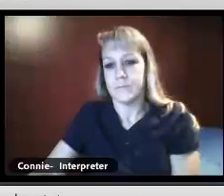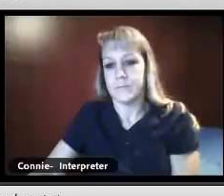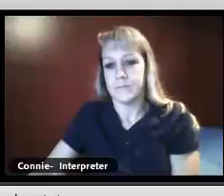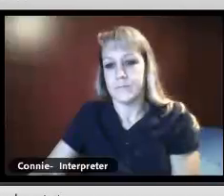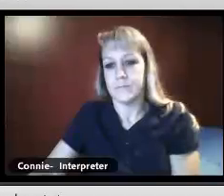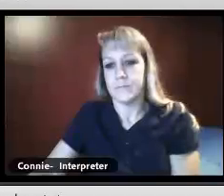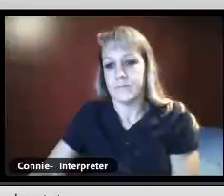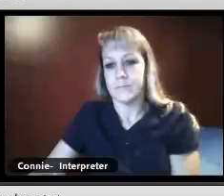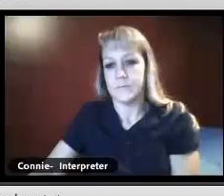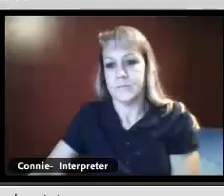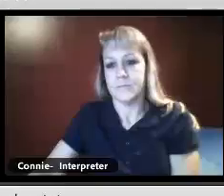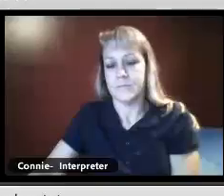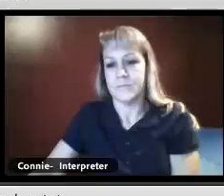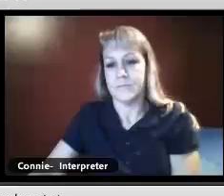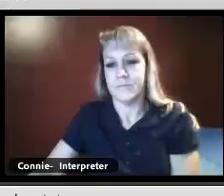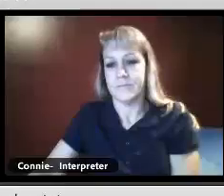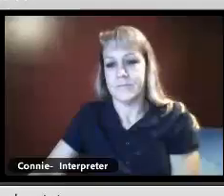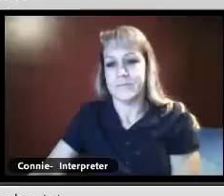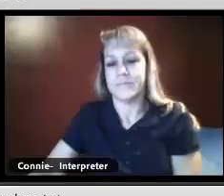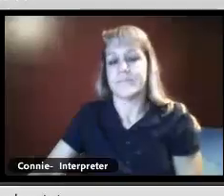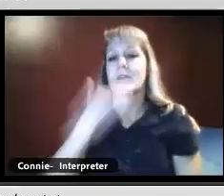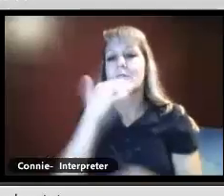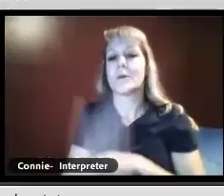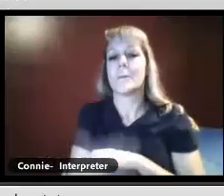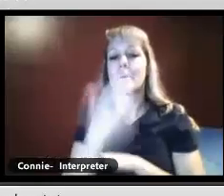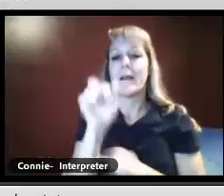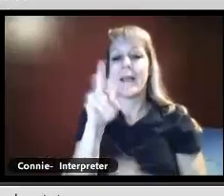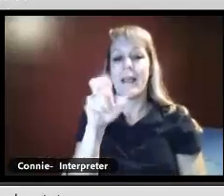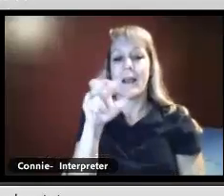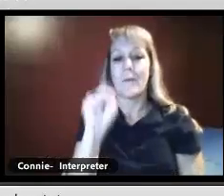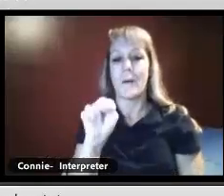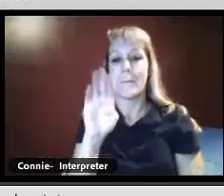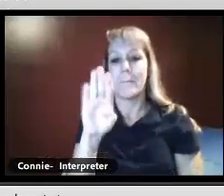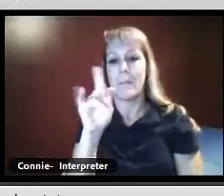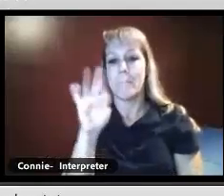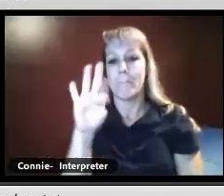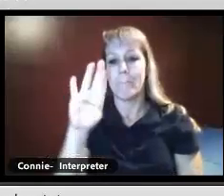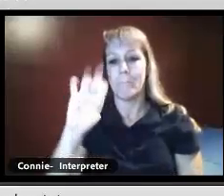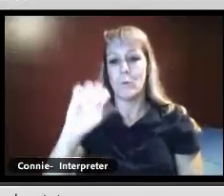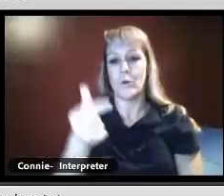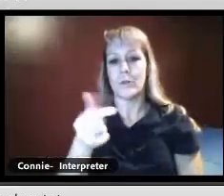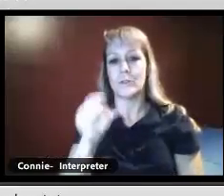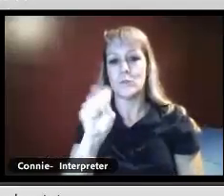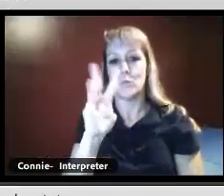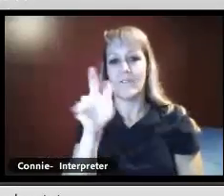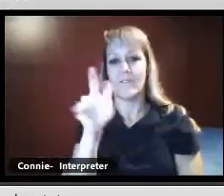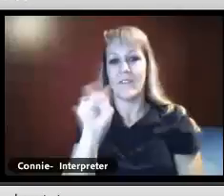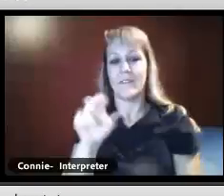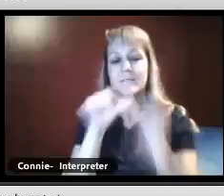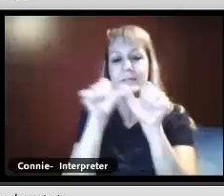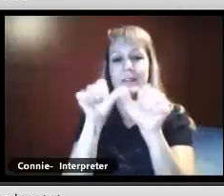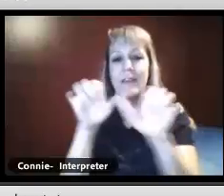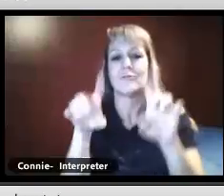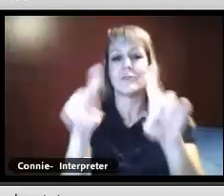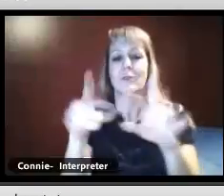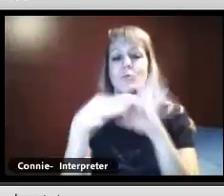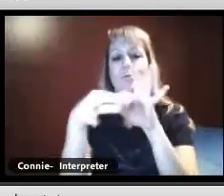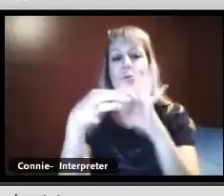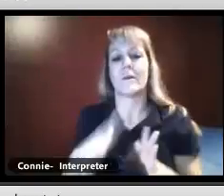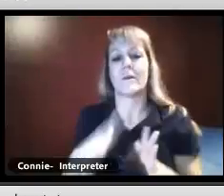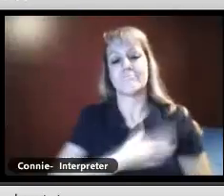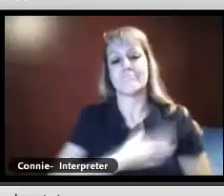All right, everyone. Good morning. I am Aaron Blumberg, SWFLN's Continuing Education Coordinator, and it is my pleasure to welcome you